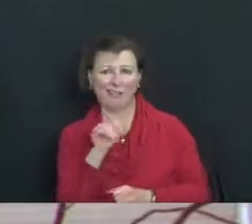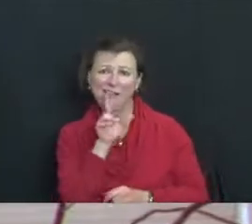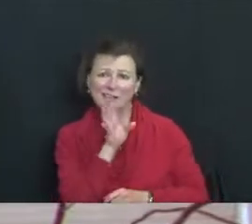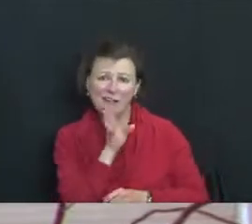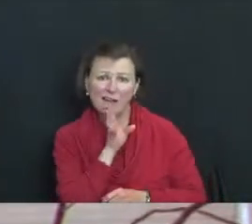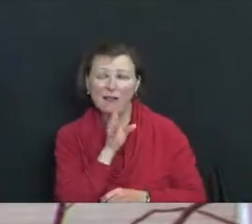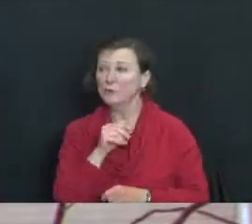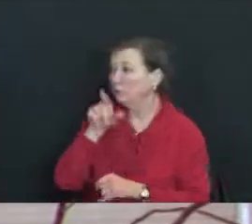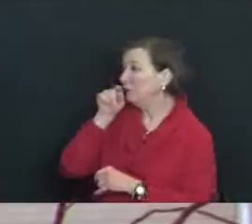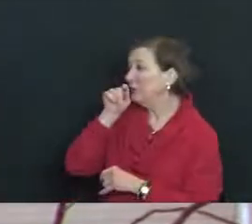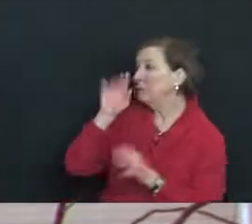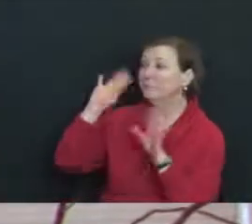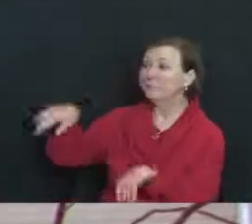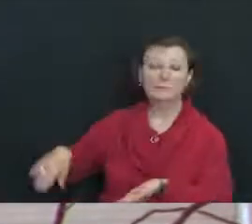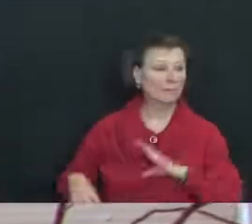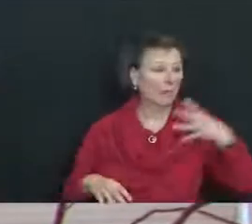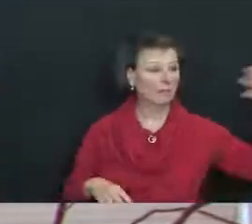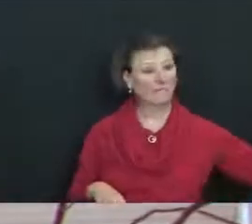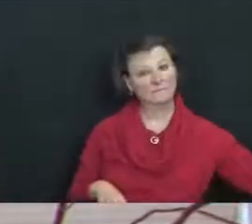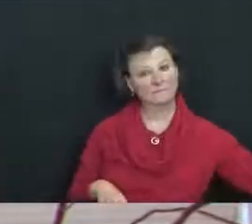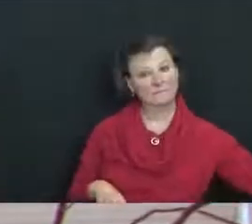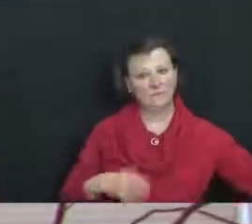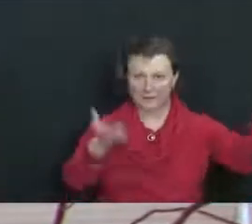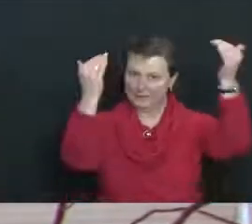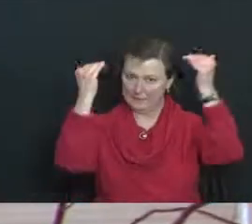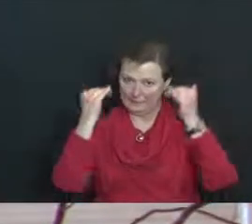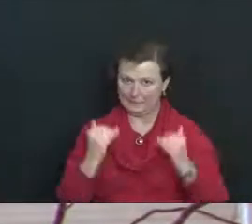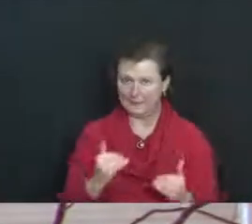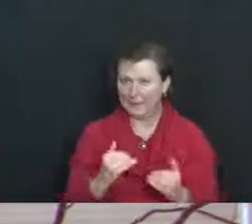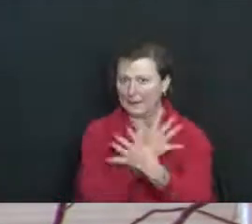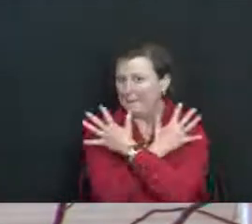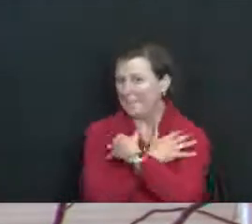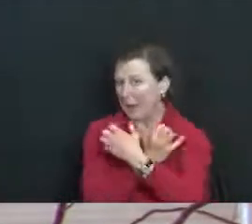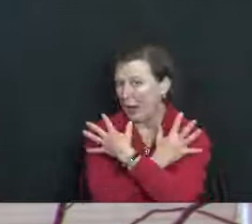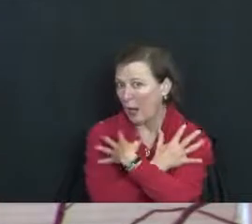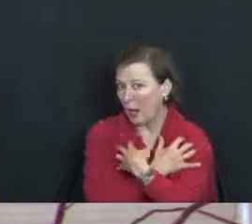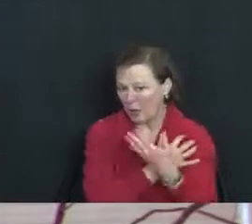the chicken left. Next came the bear.